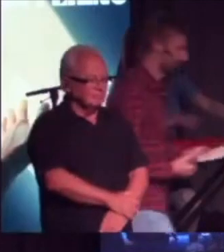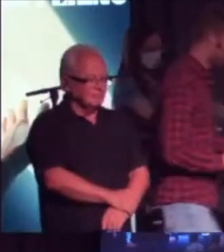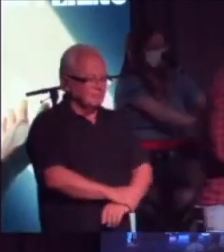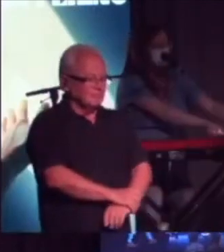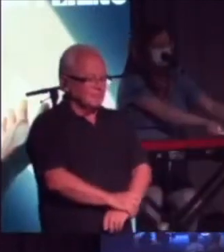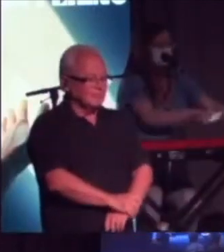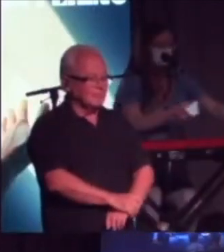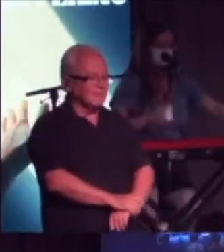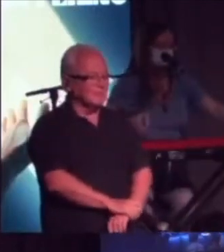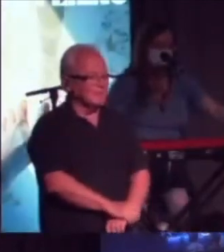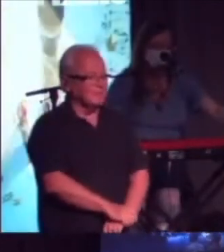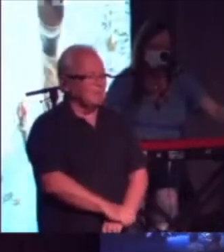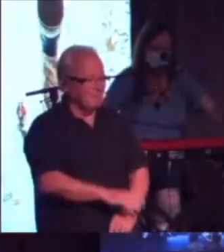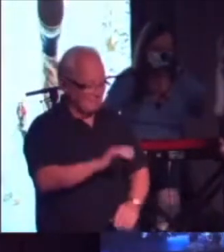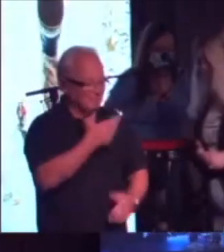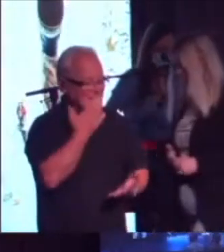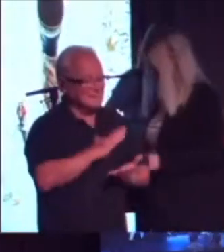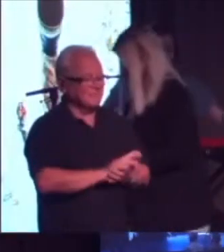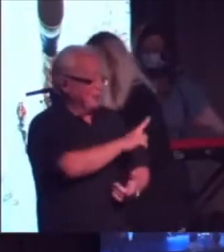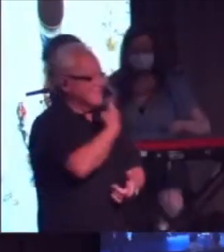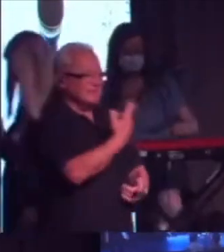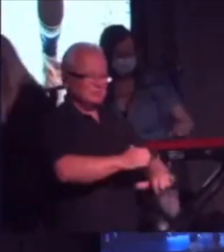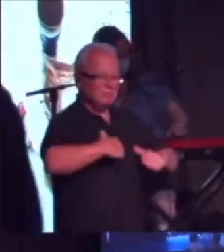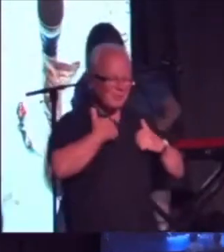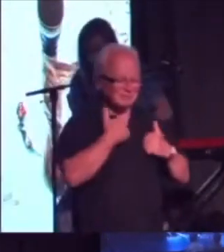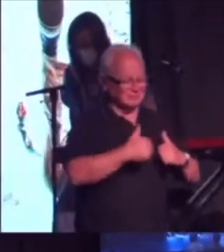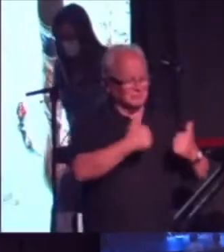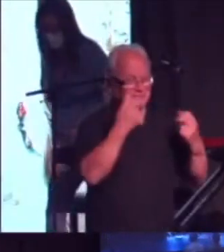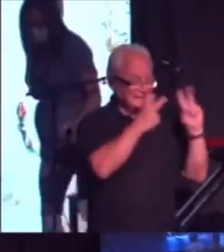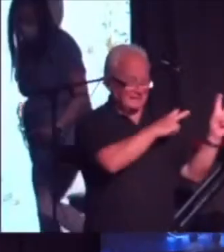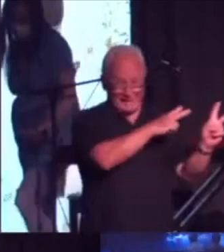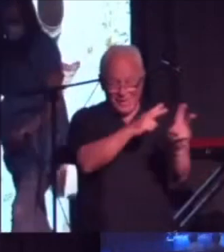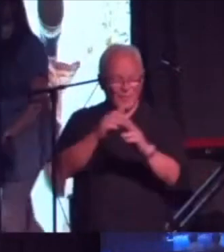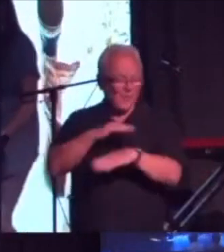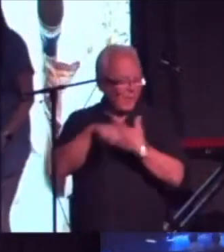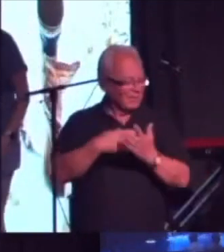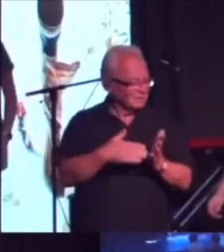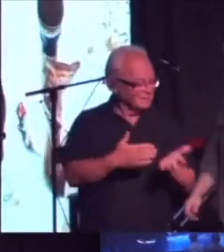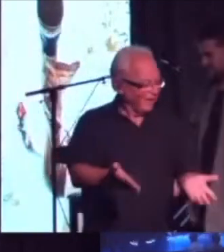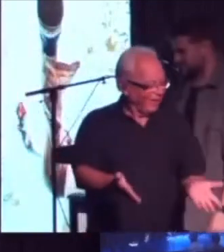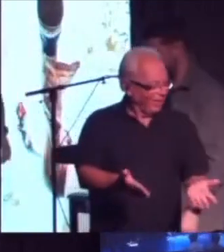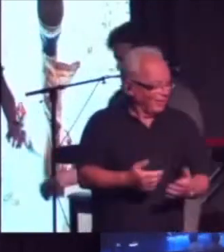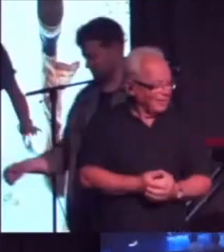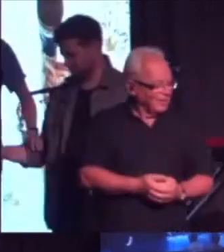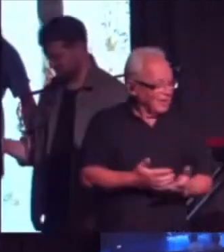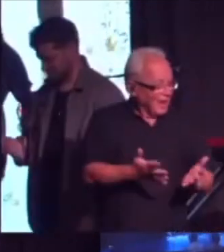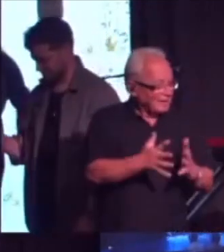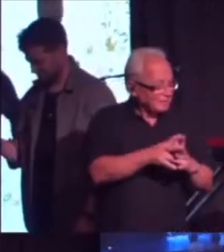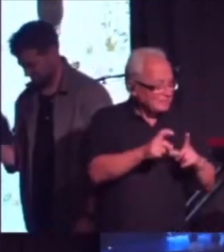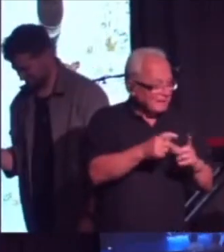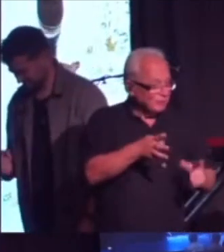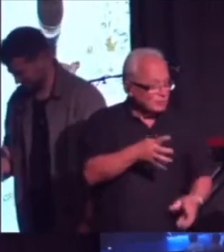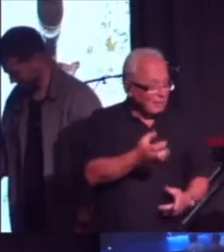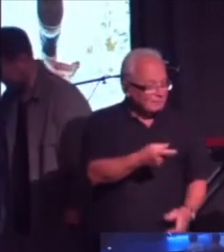Amen. Good morning, everybody. Good to see you all today. And look, we do extend a special welcome to the